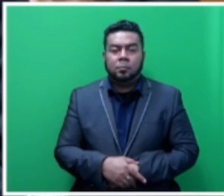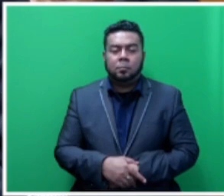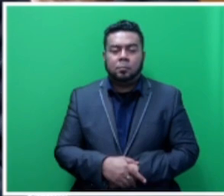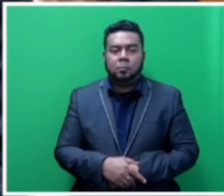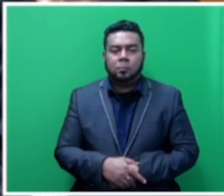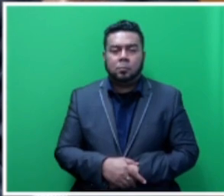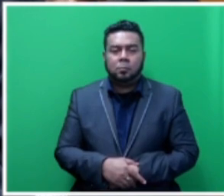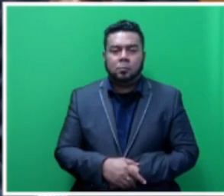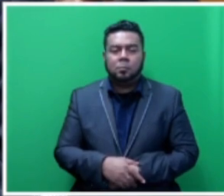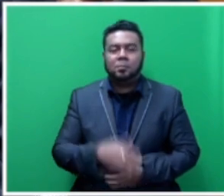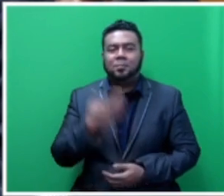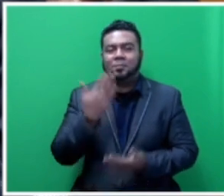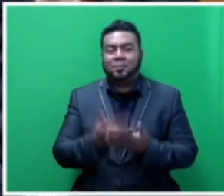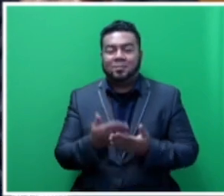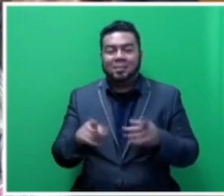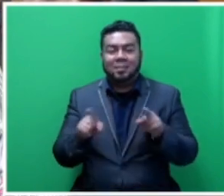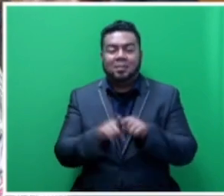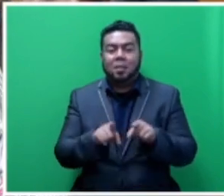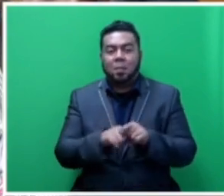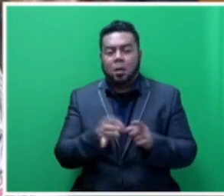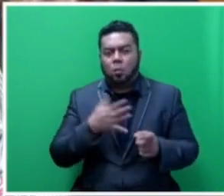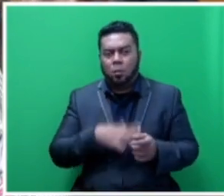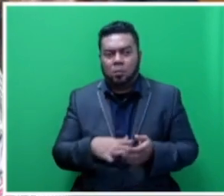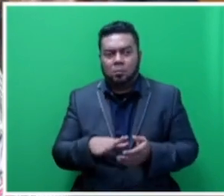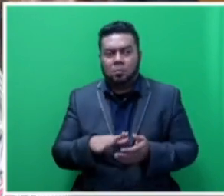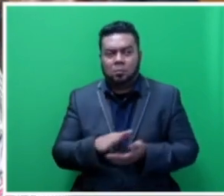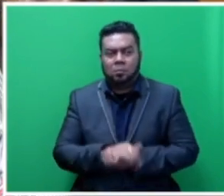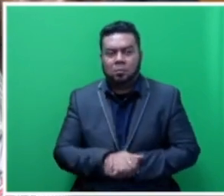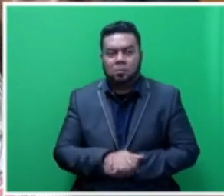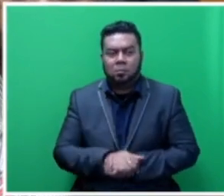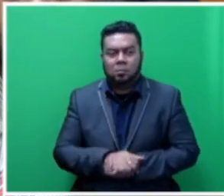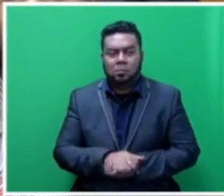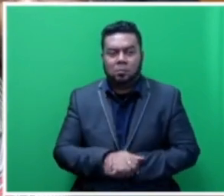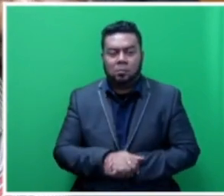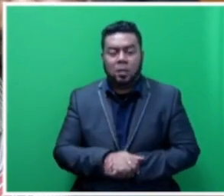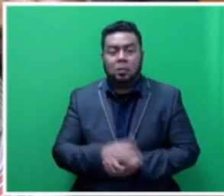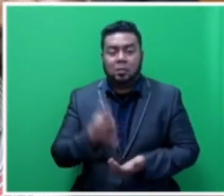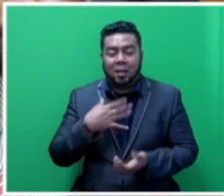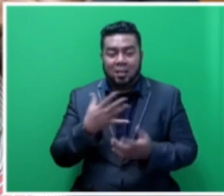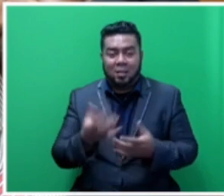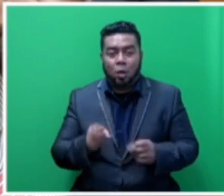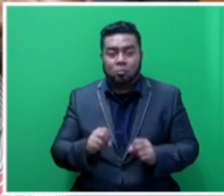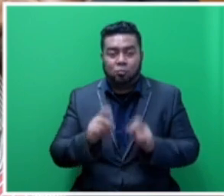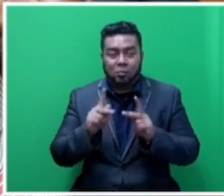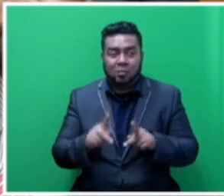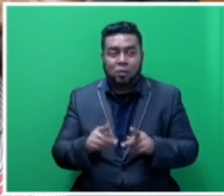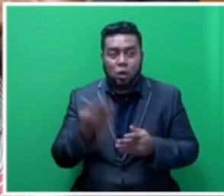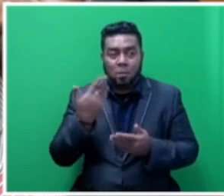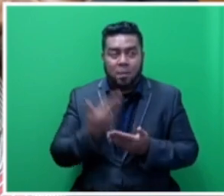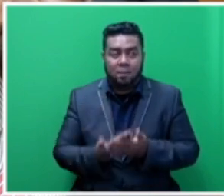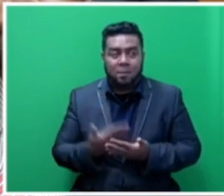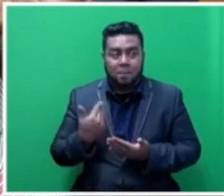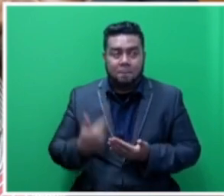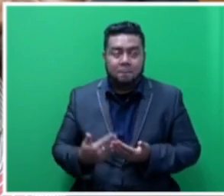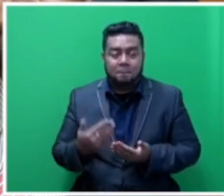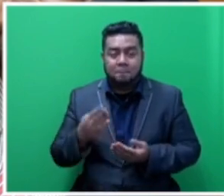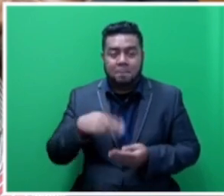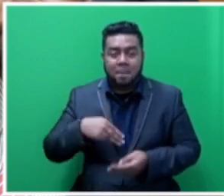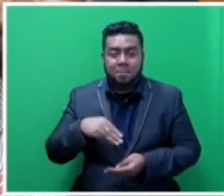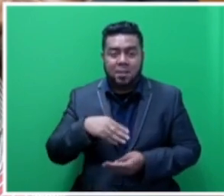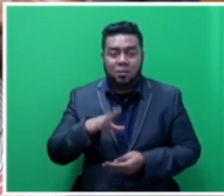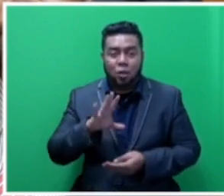on the same token, I would also like to take this opportunity on behalf of the members of the